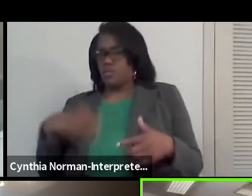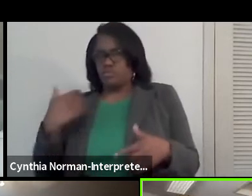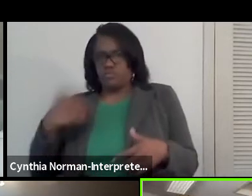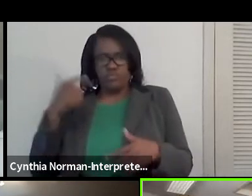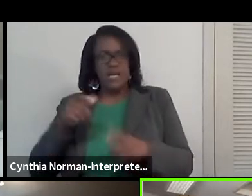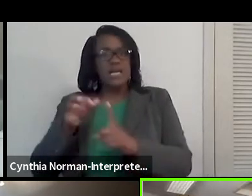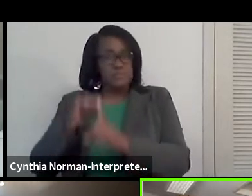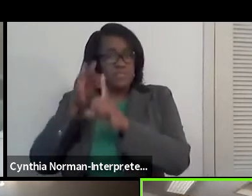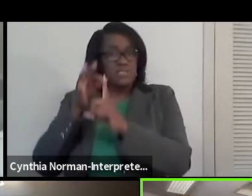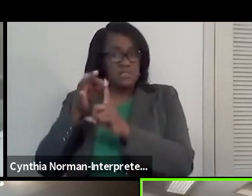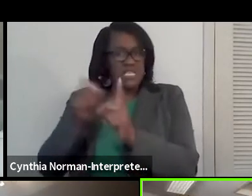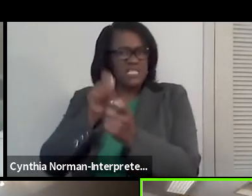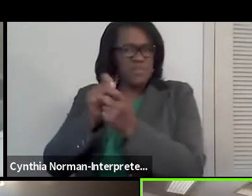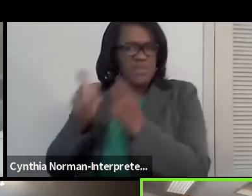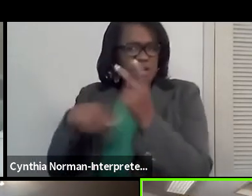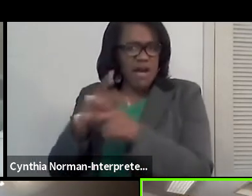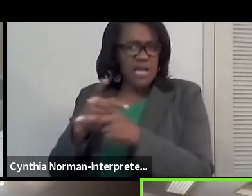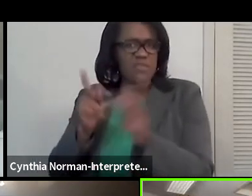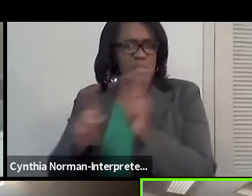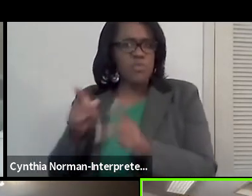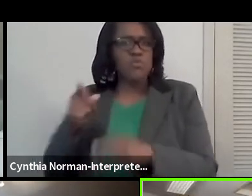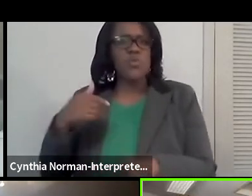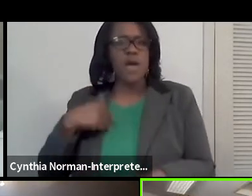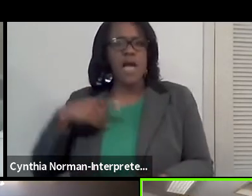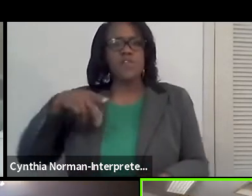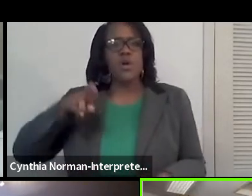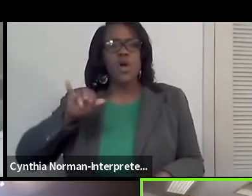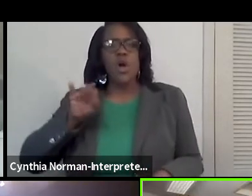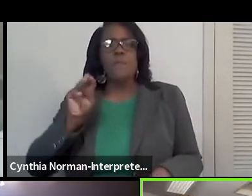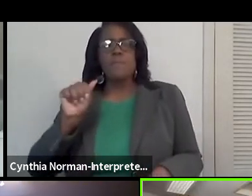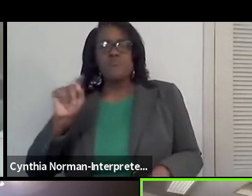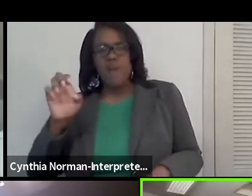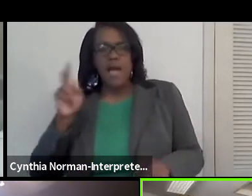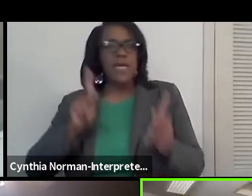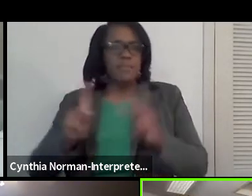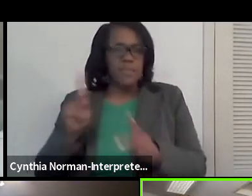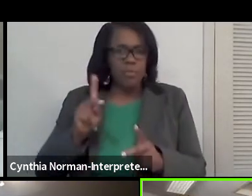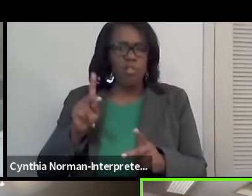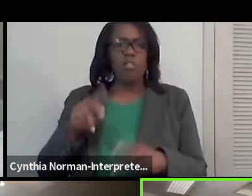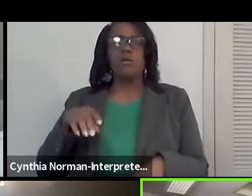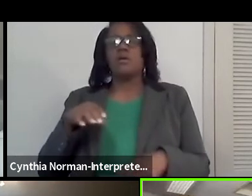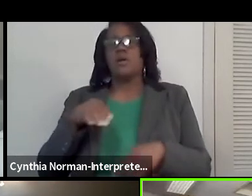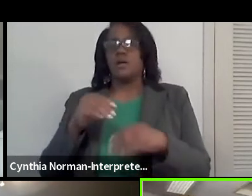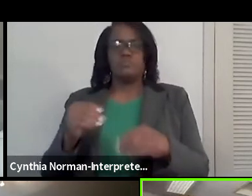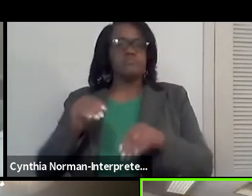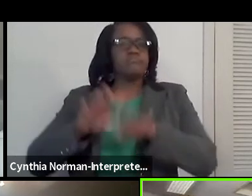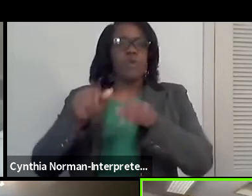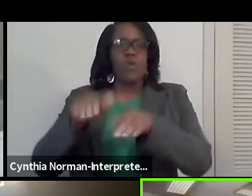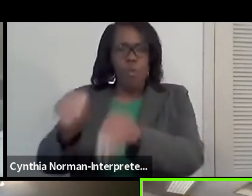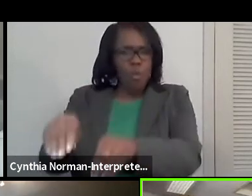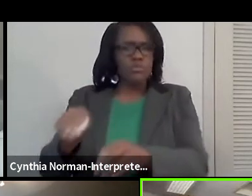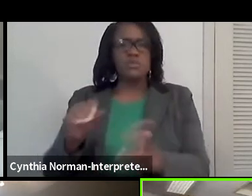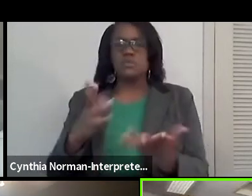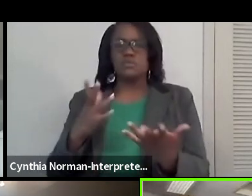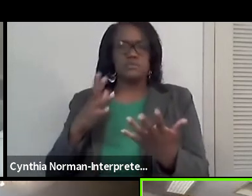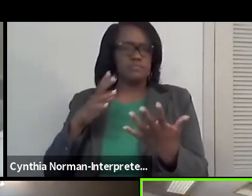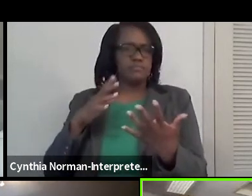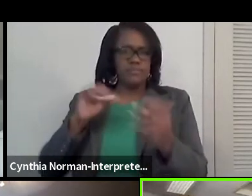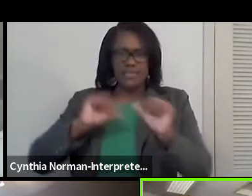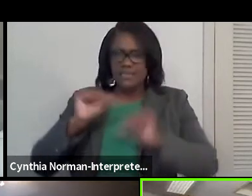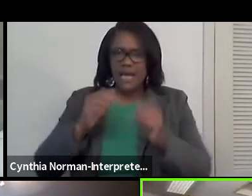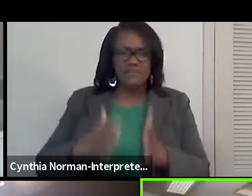people. And then you've got the primate people and you've got marine mammal people. And there can be some really strong personalities in that group. And I just didn't have